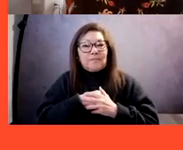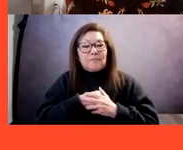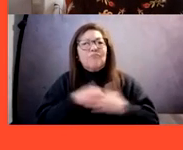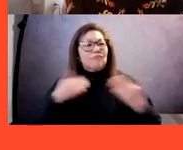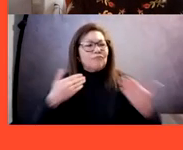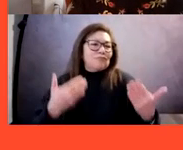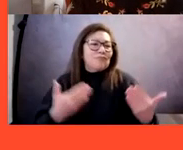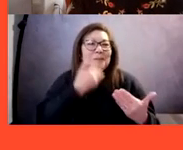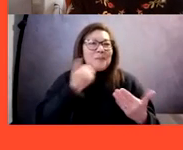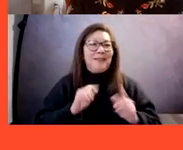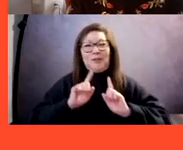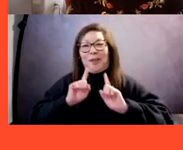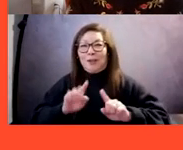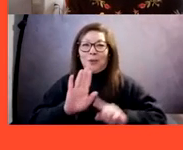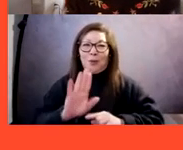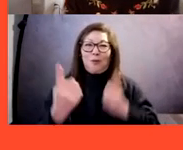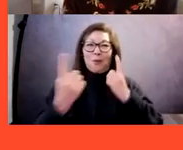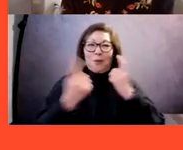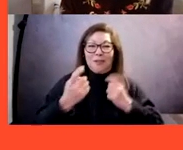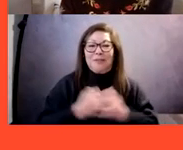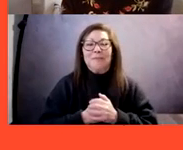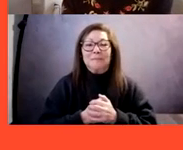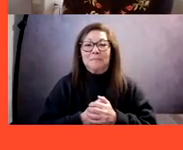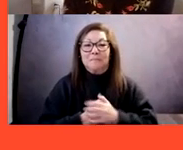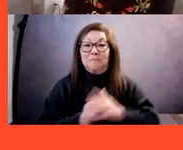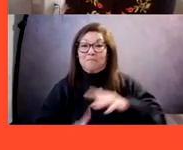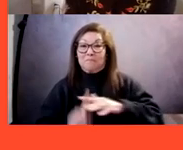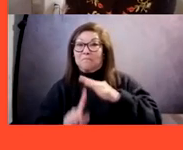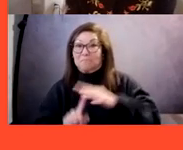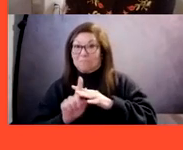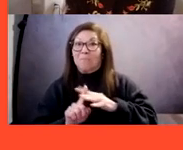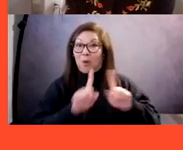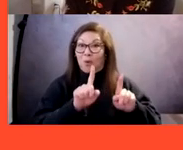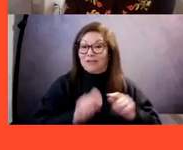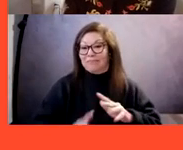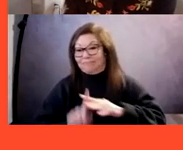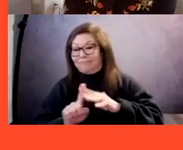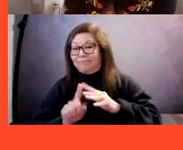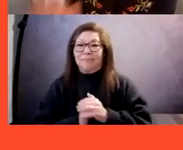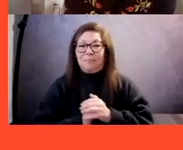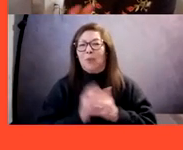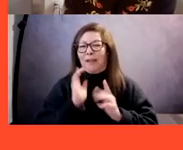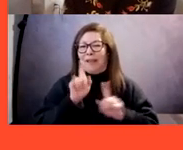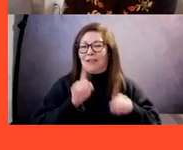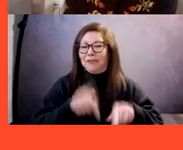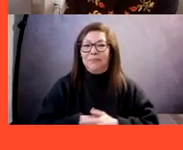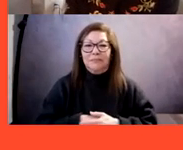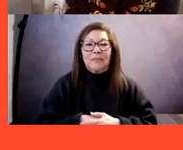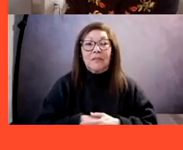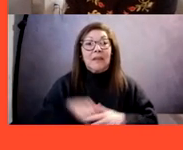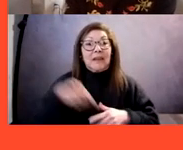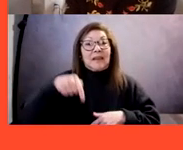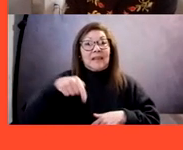we'll do our best to answer the questions as they arise. So if this event